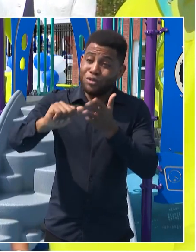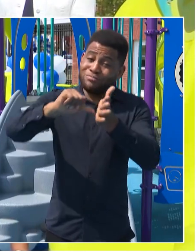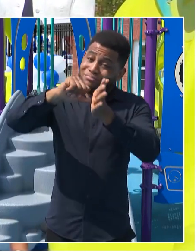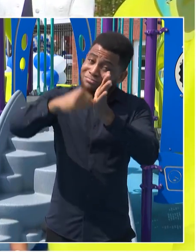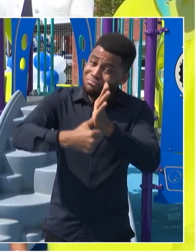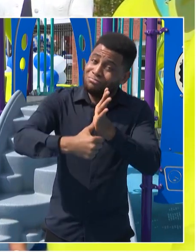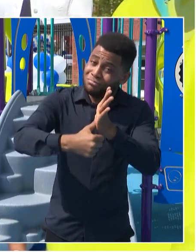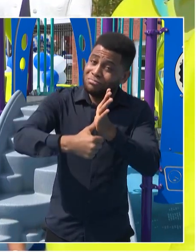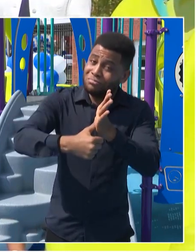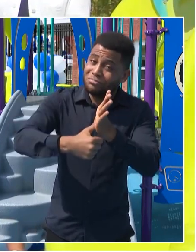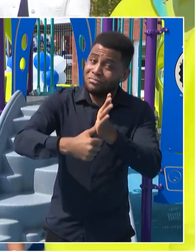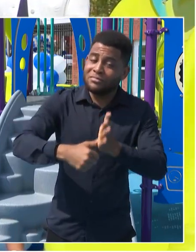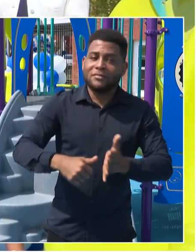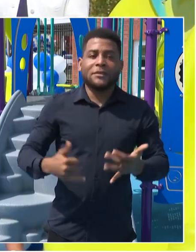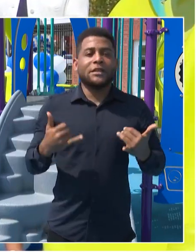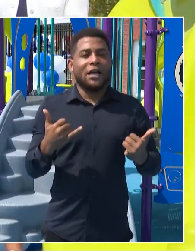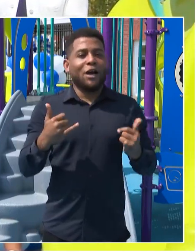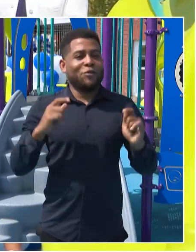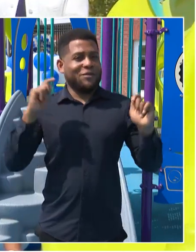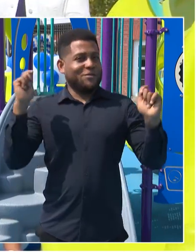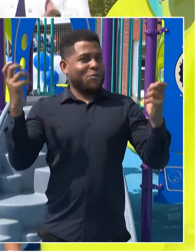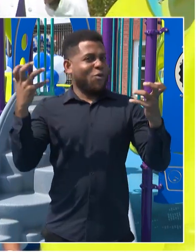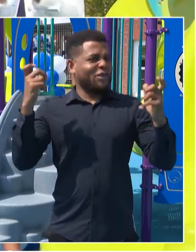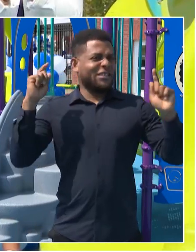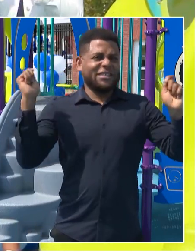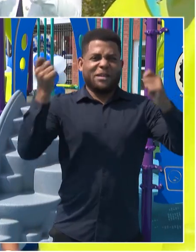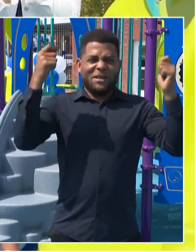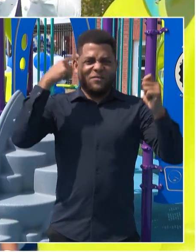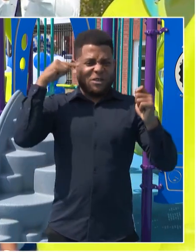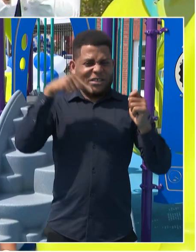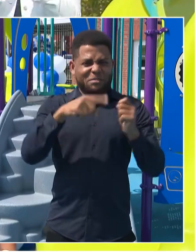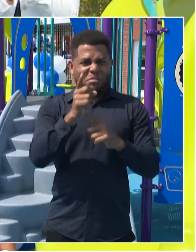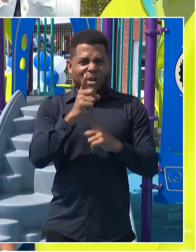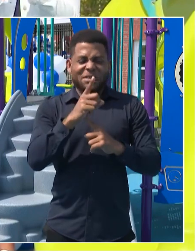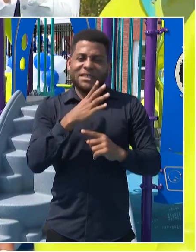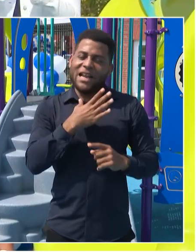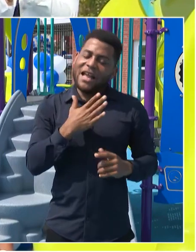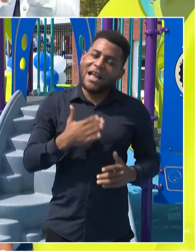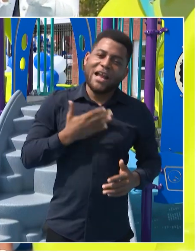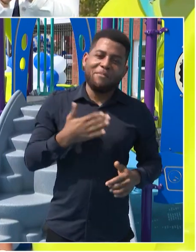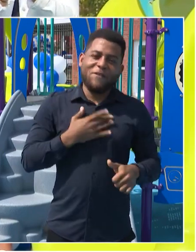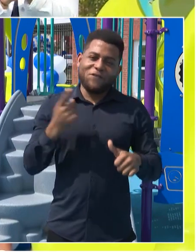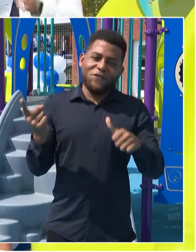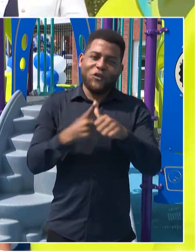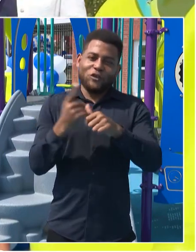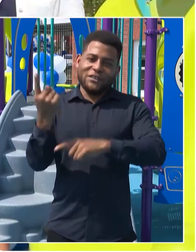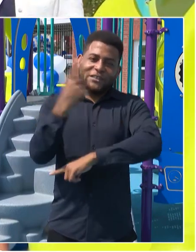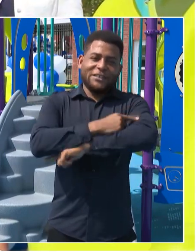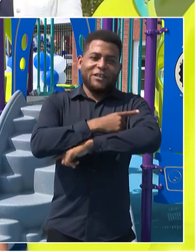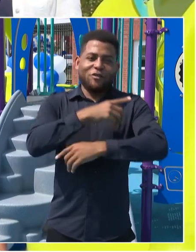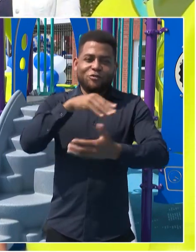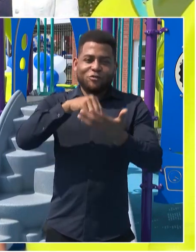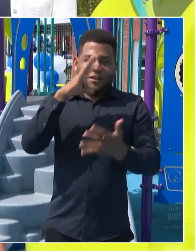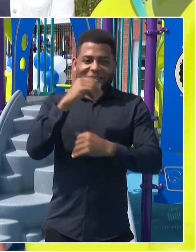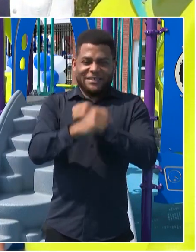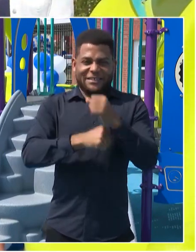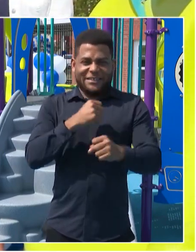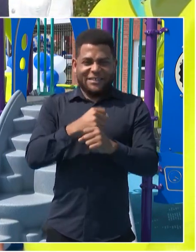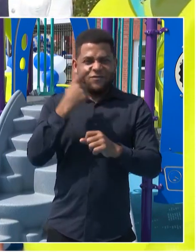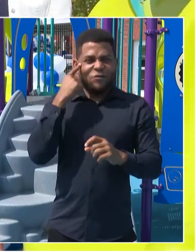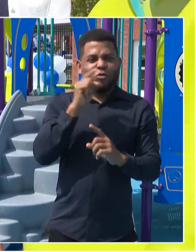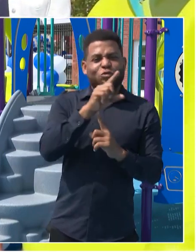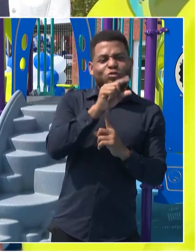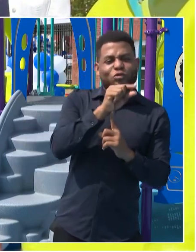Happy first day of school for the 24-25 school year. Director Hunter, so grateful